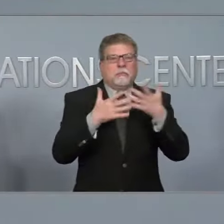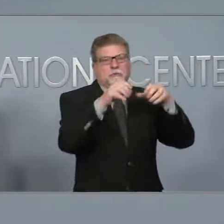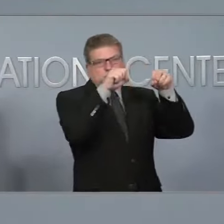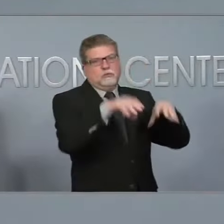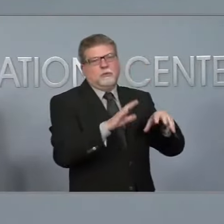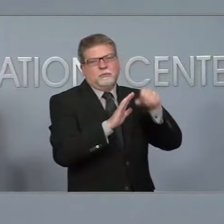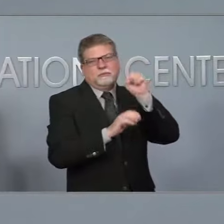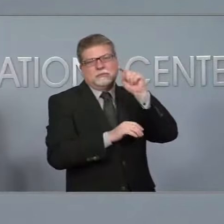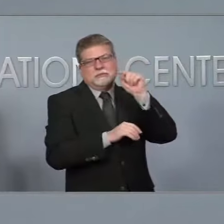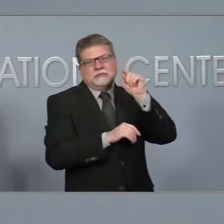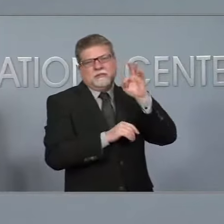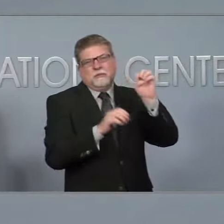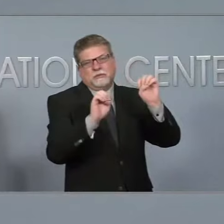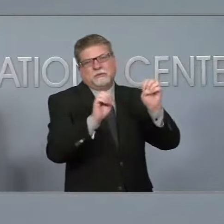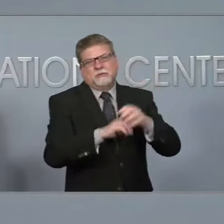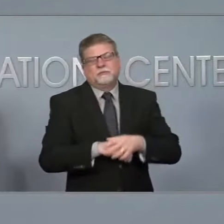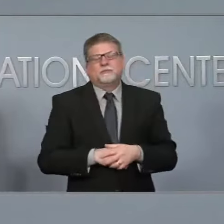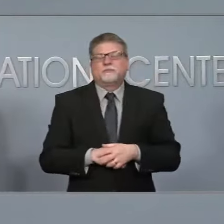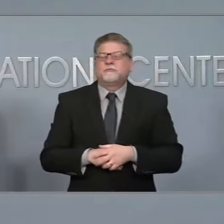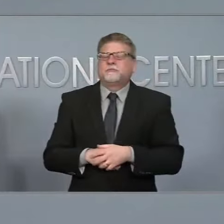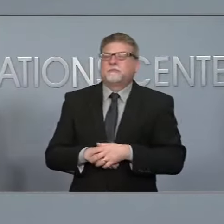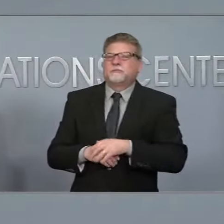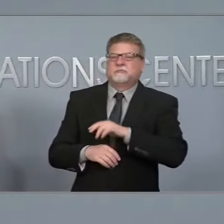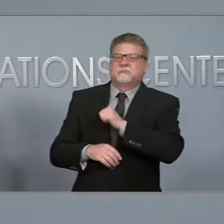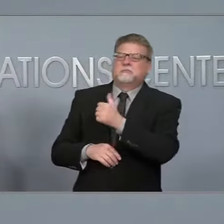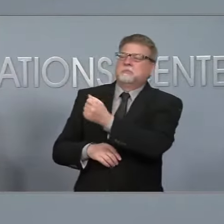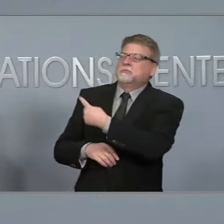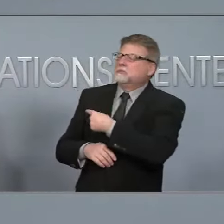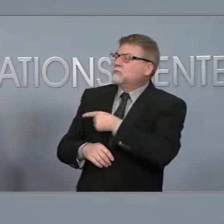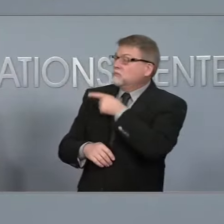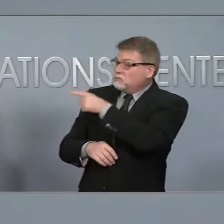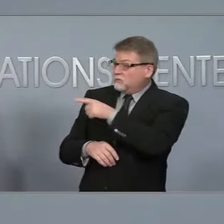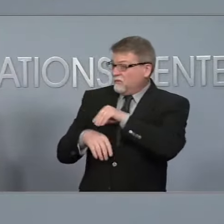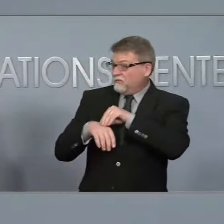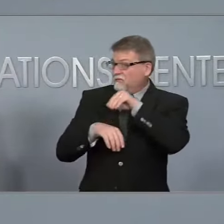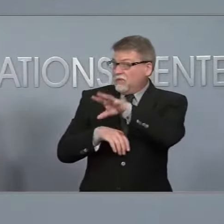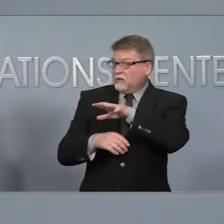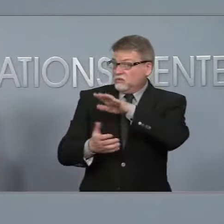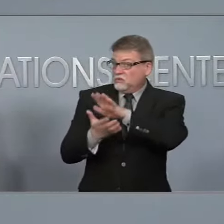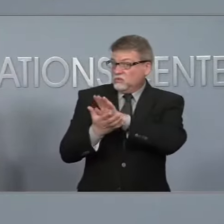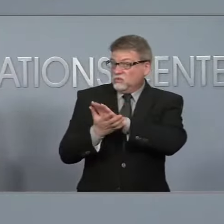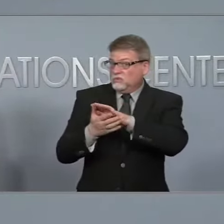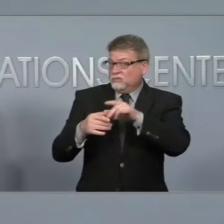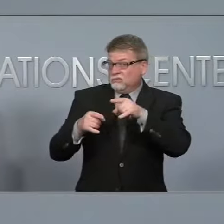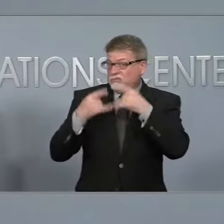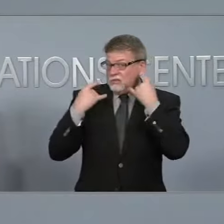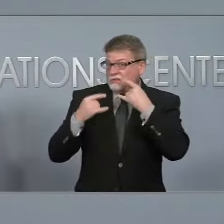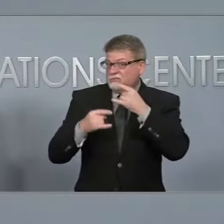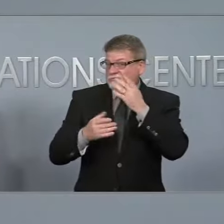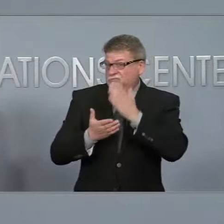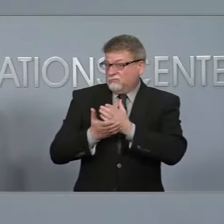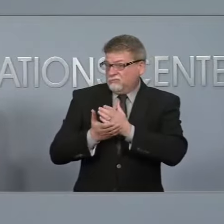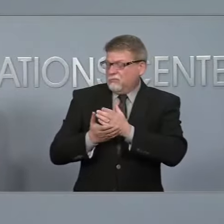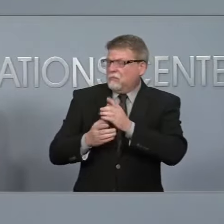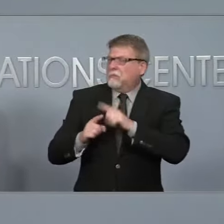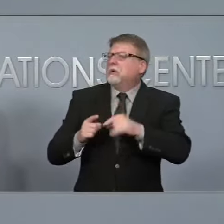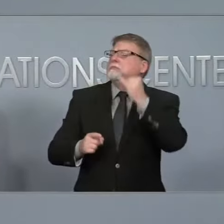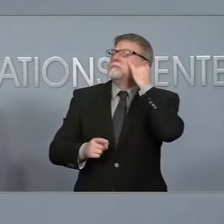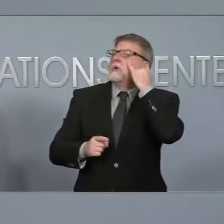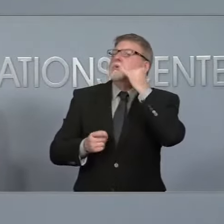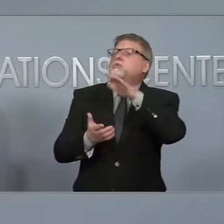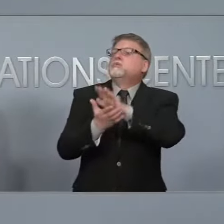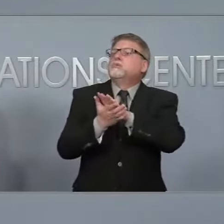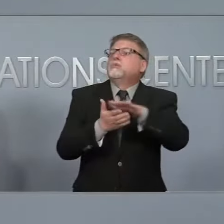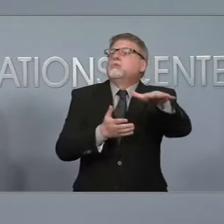I mean, it's been up to the school boards, but what if the school boards don't want to lift the mask mandate come March